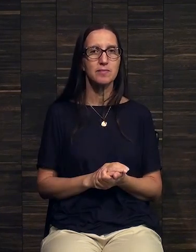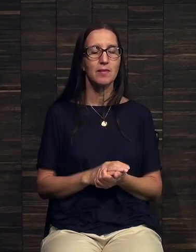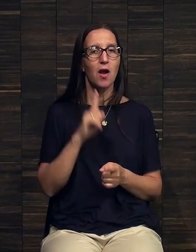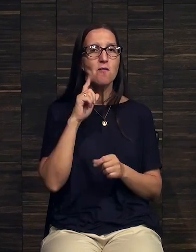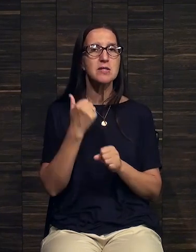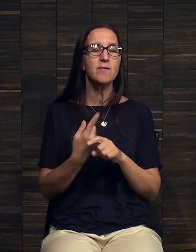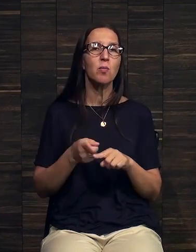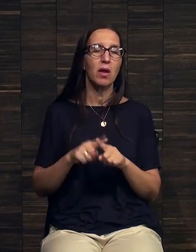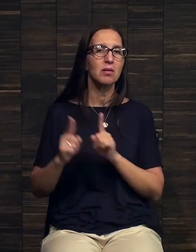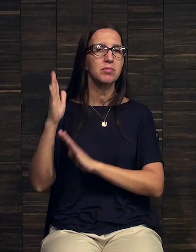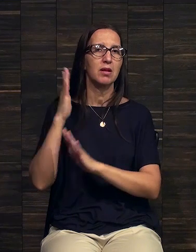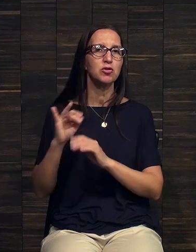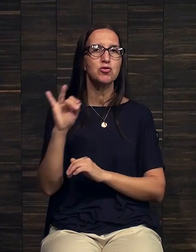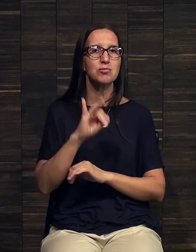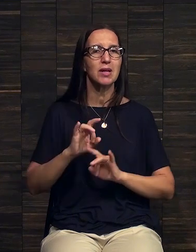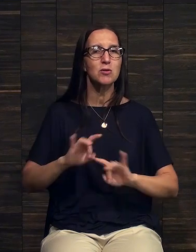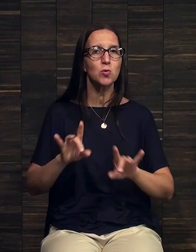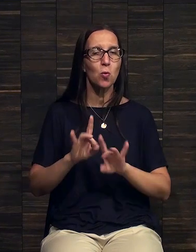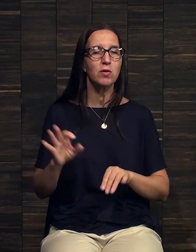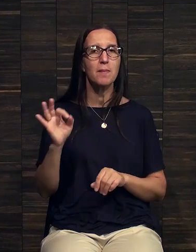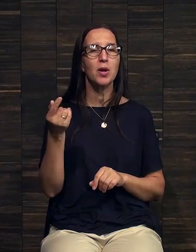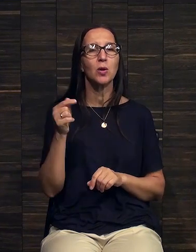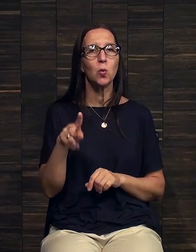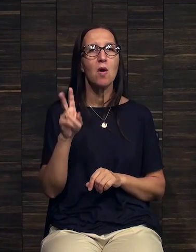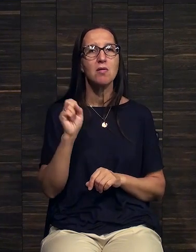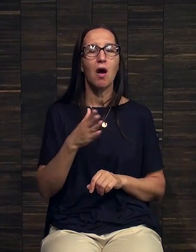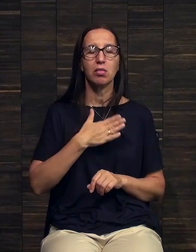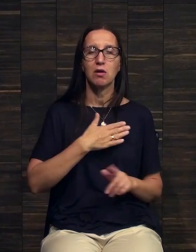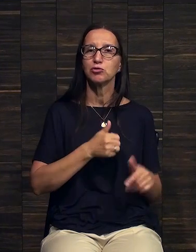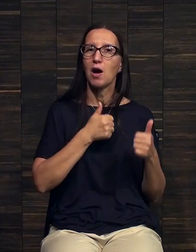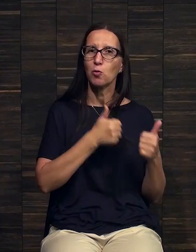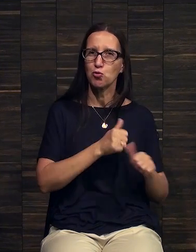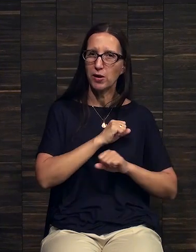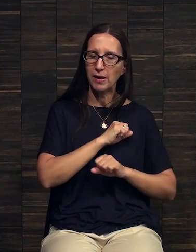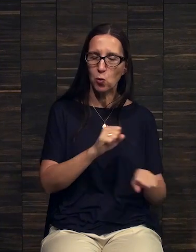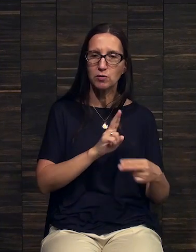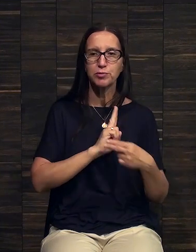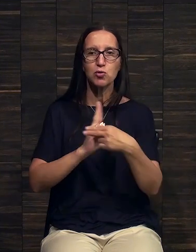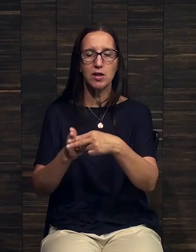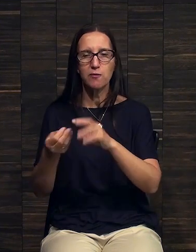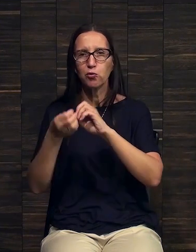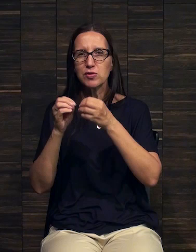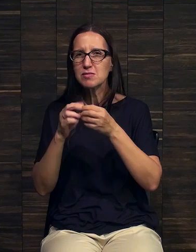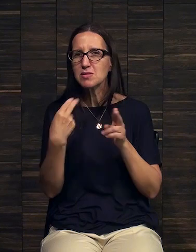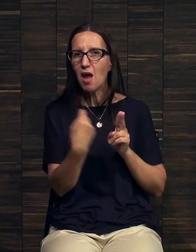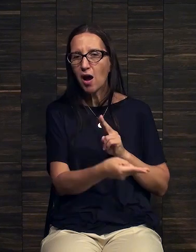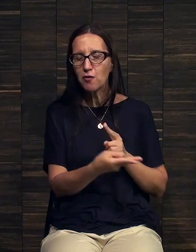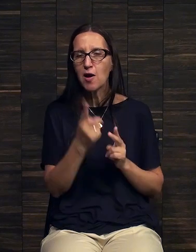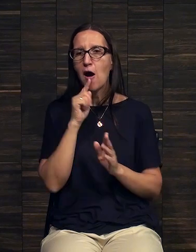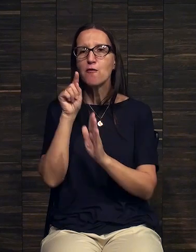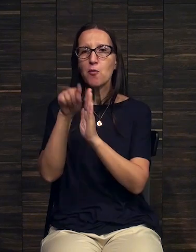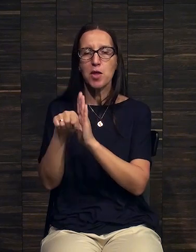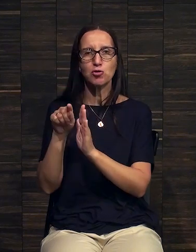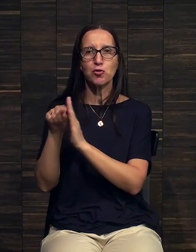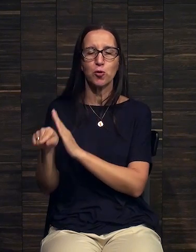we have? Classic stories on our good heroes. They stop